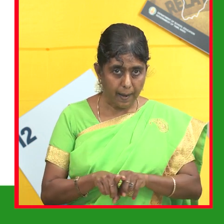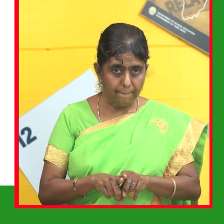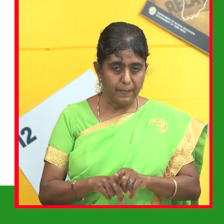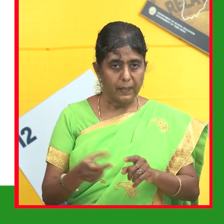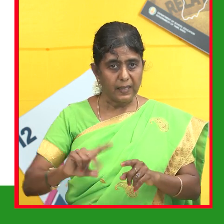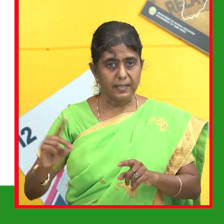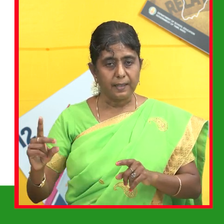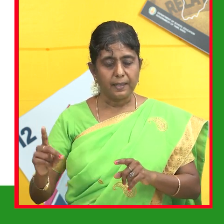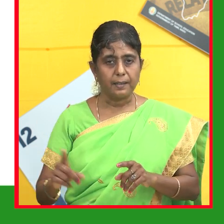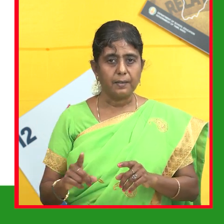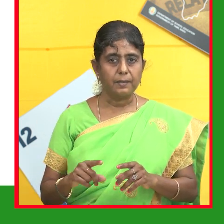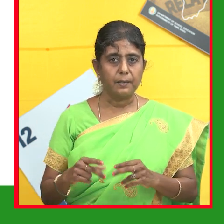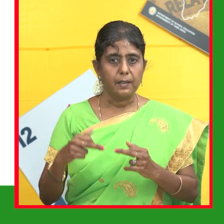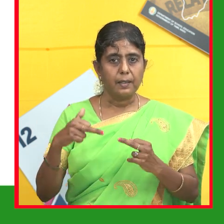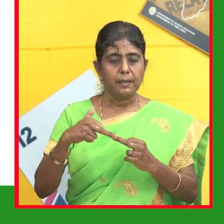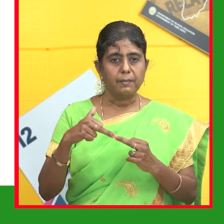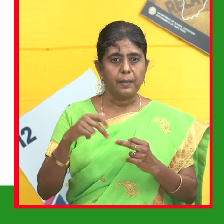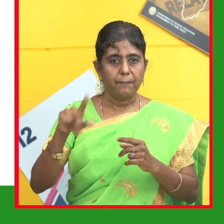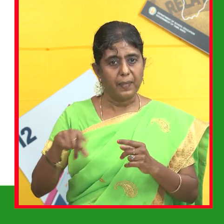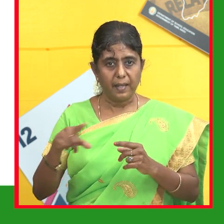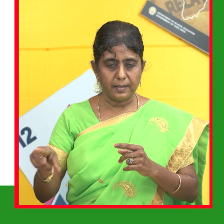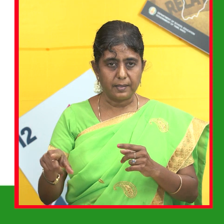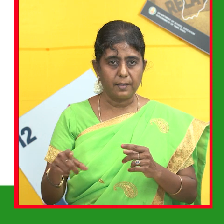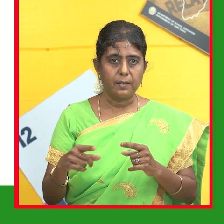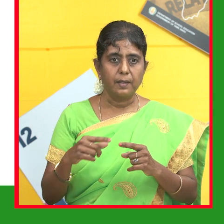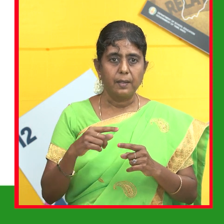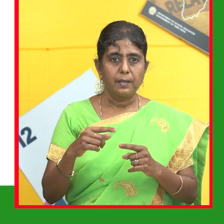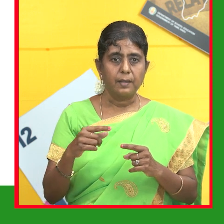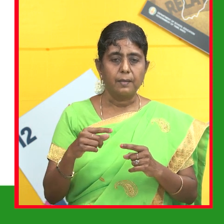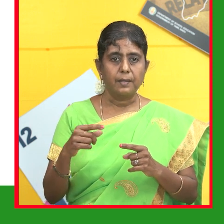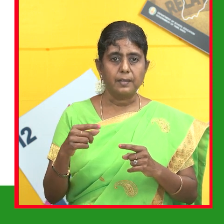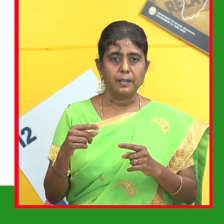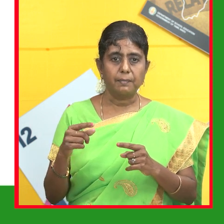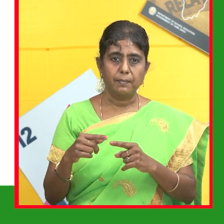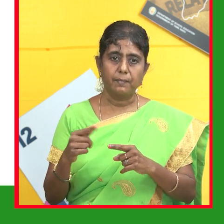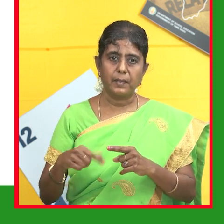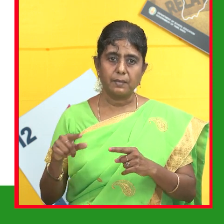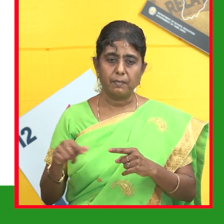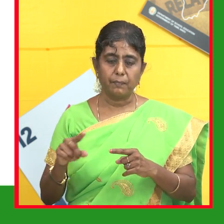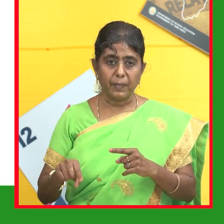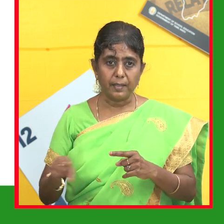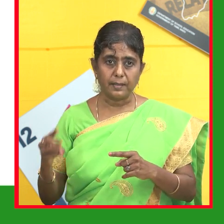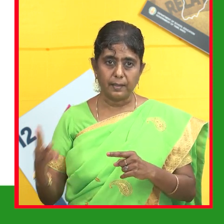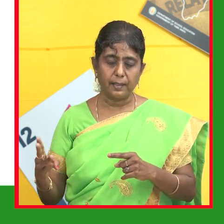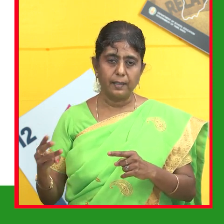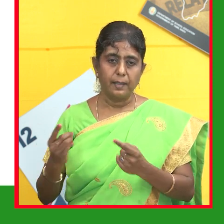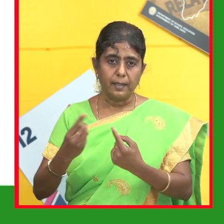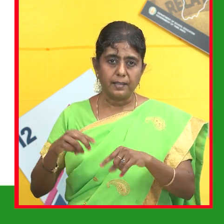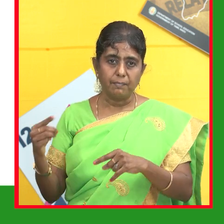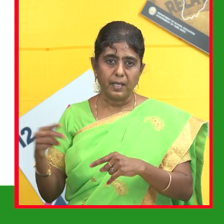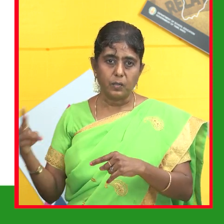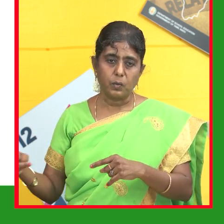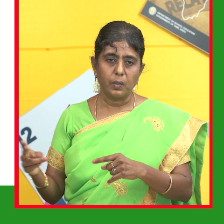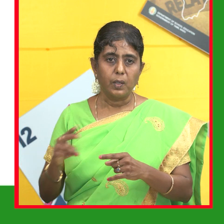use for the second expression. You are seeing x minus 2 in the denominator. In the LCM you see x plus 3 into x minus 2. So x plus 3